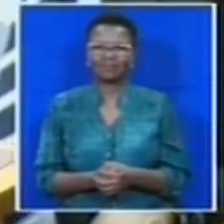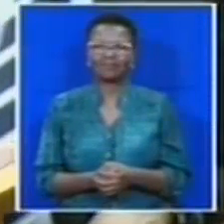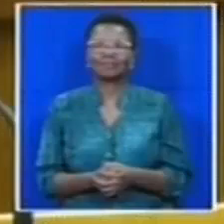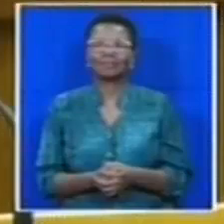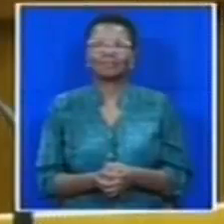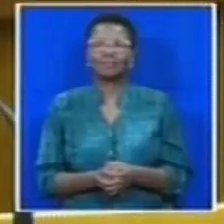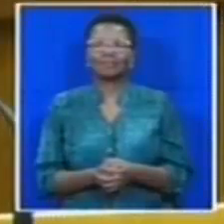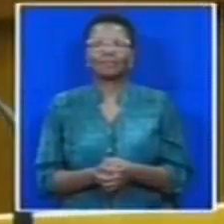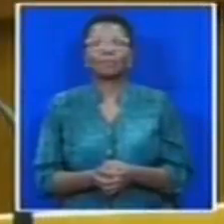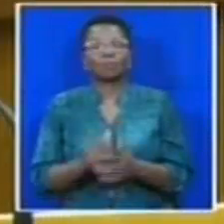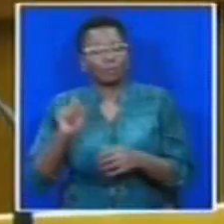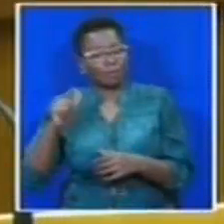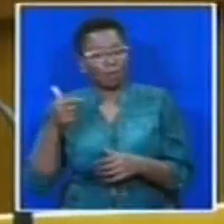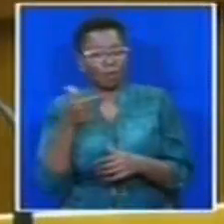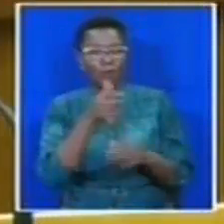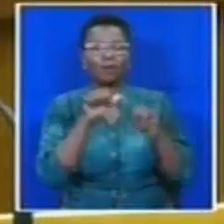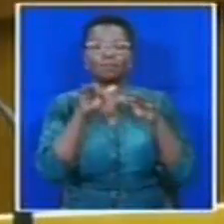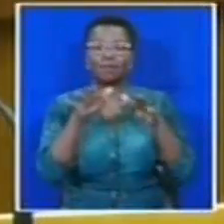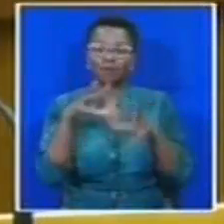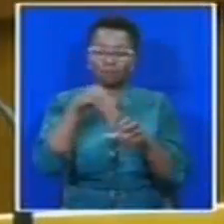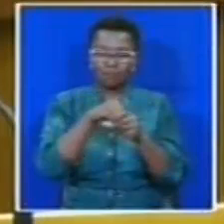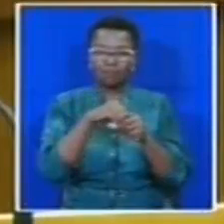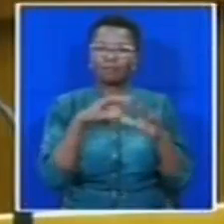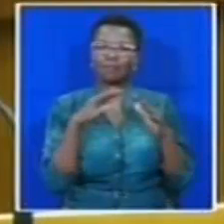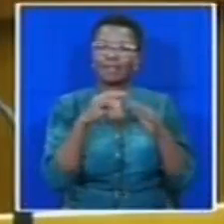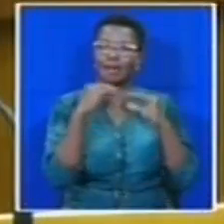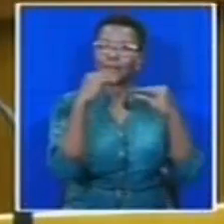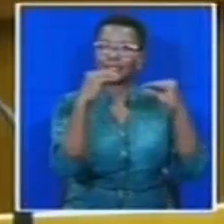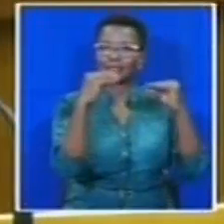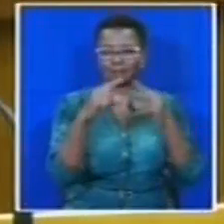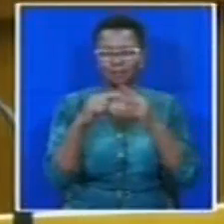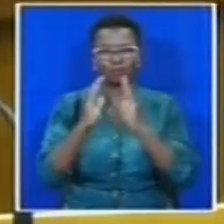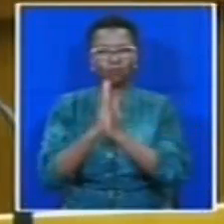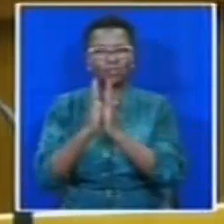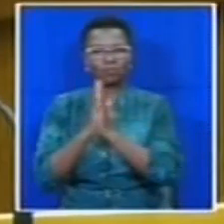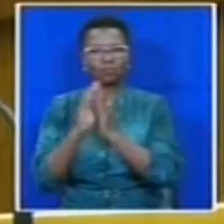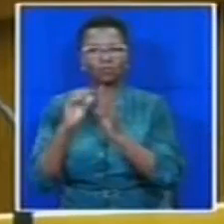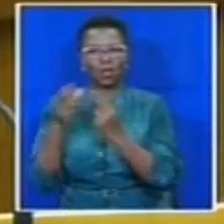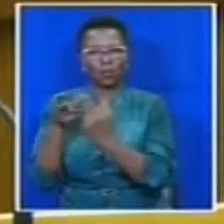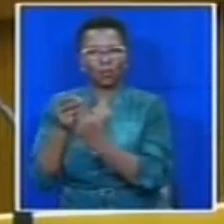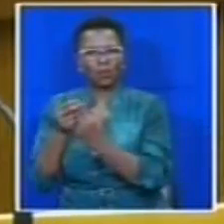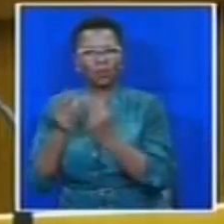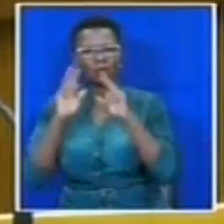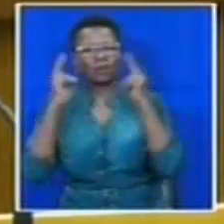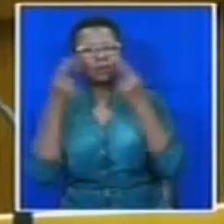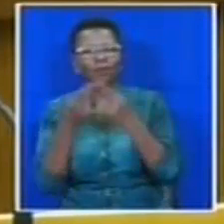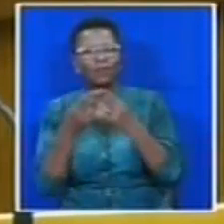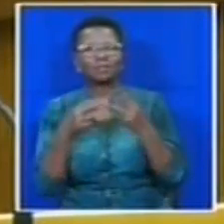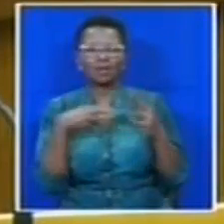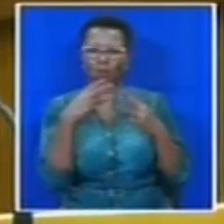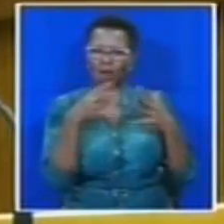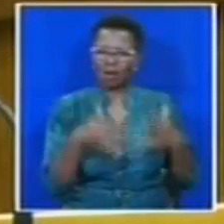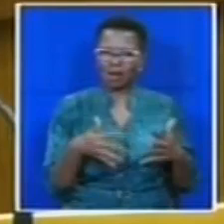All of us, leaders in business and labor, in churches and universities, workers, students